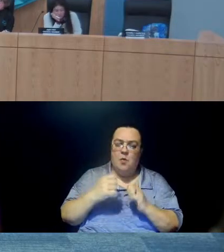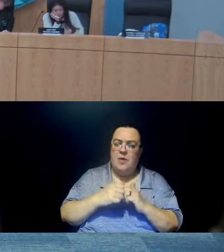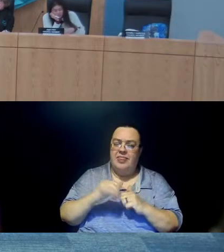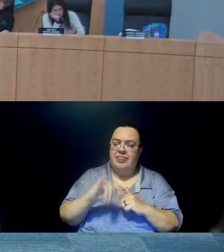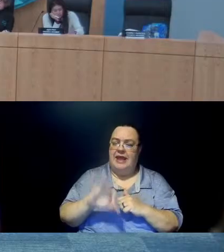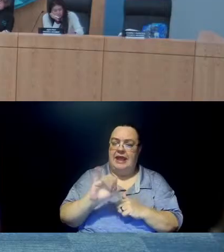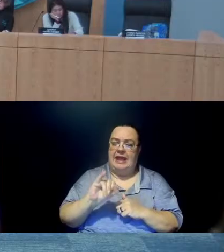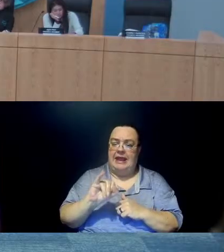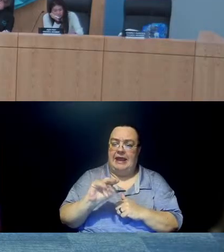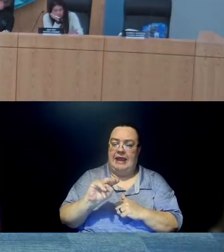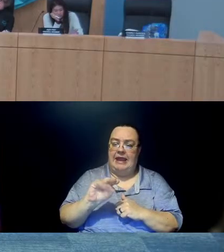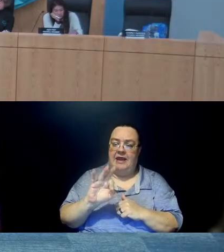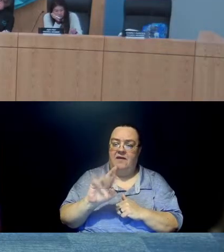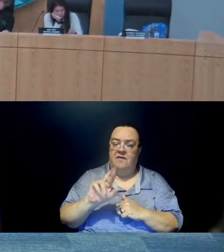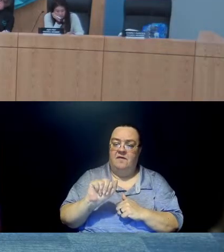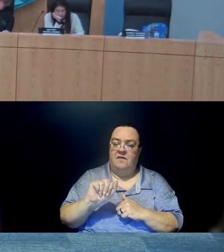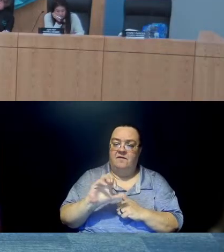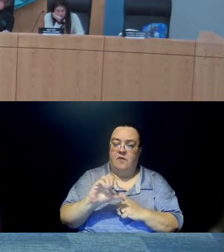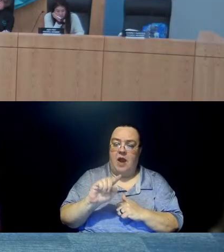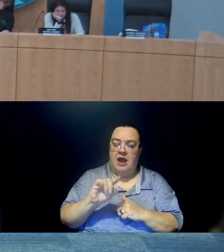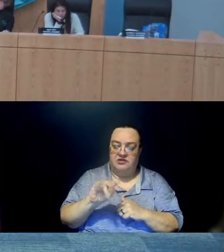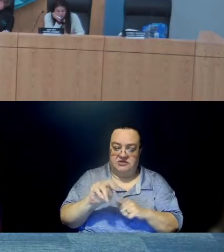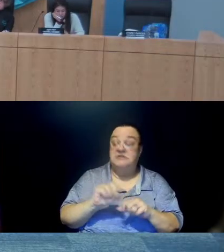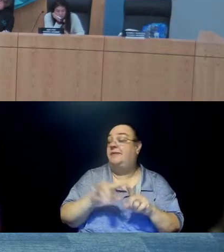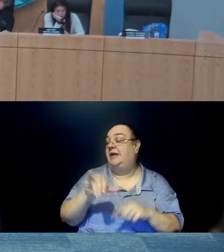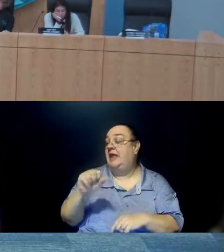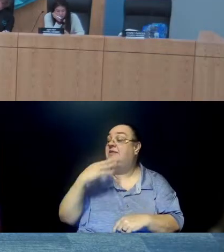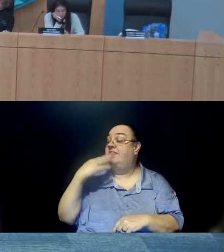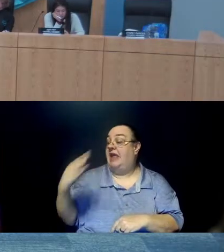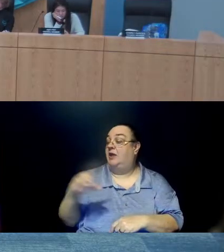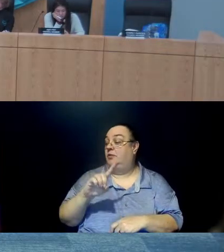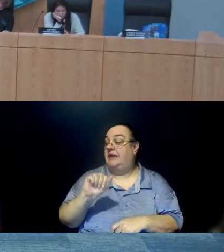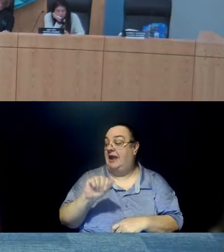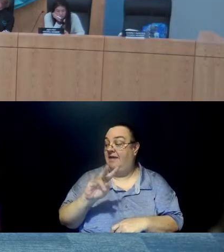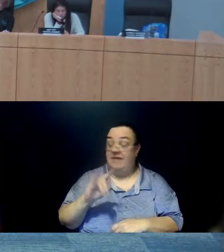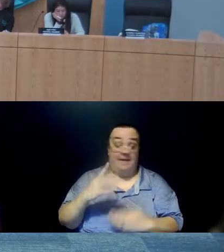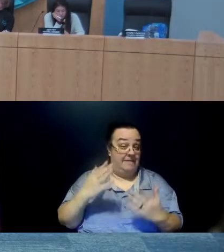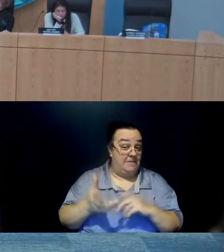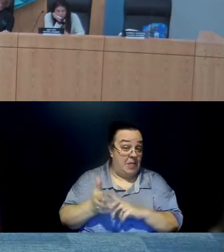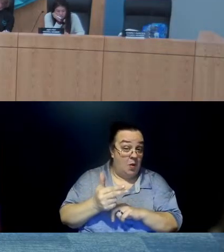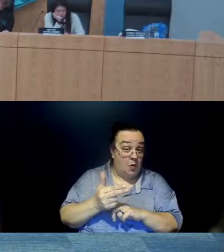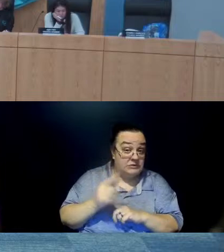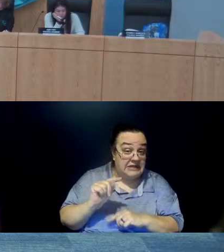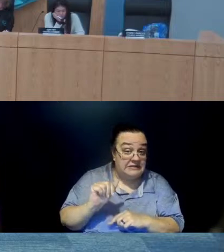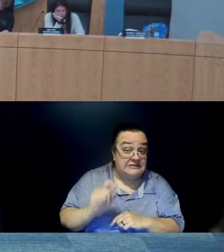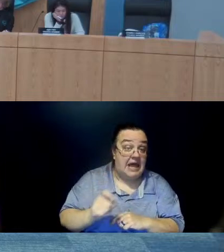But, yeah, no, thank you, David. Maybe the hotel tax.